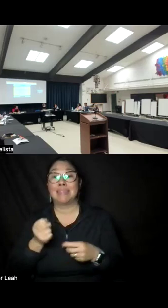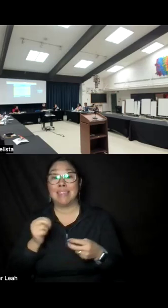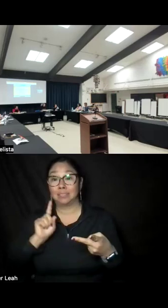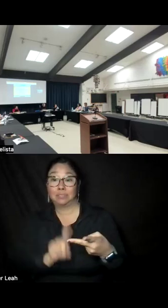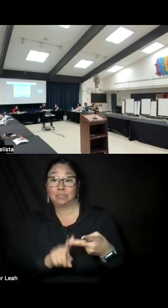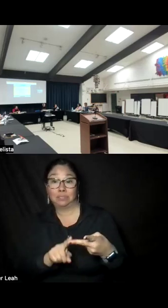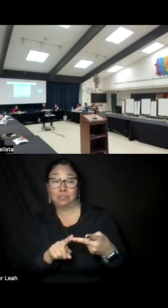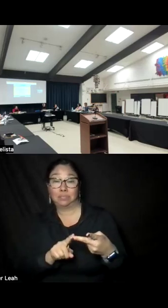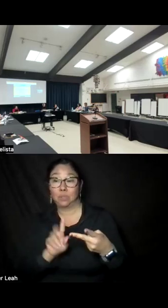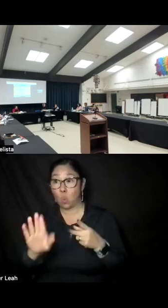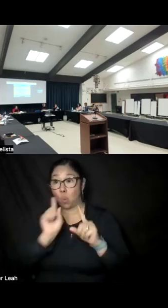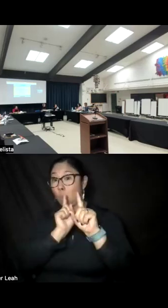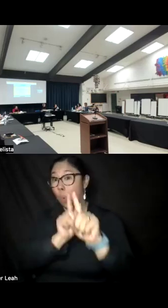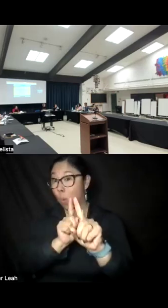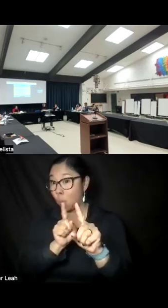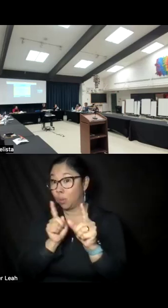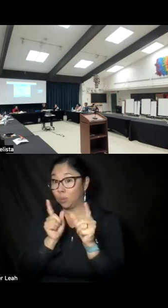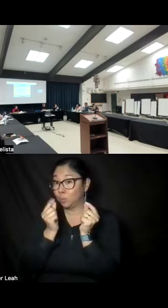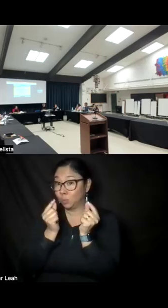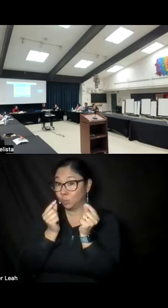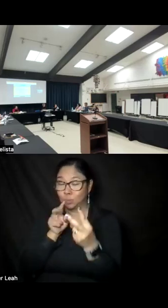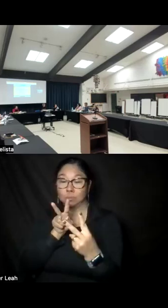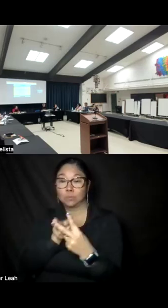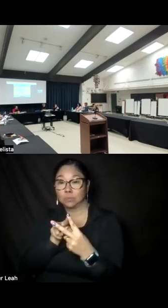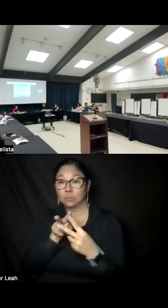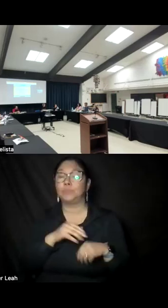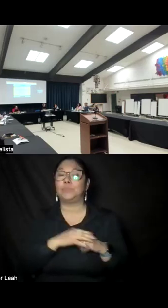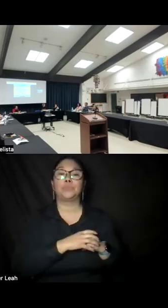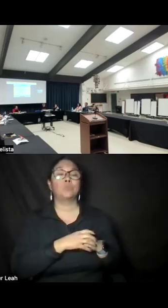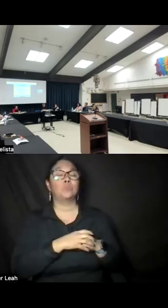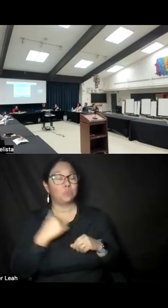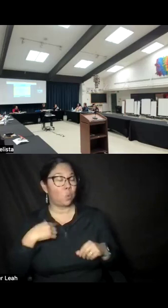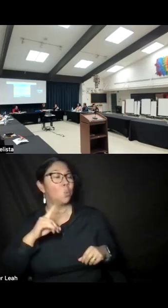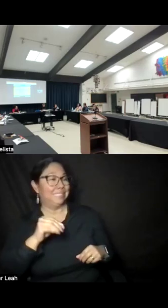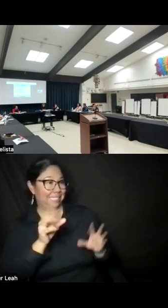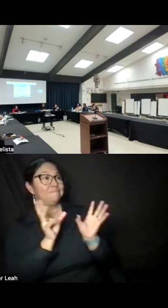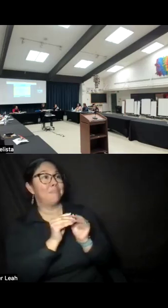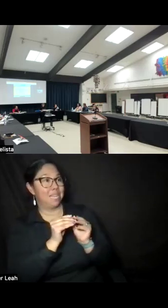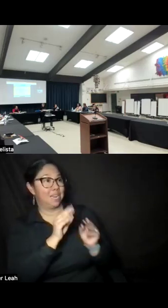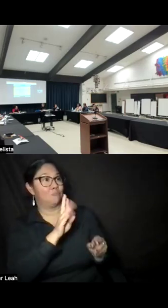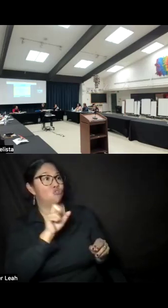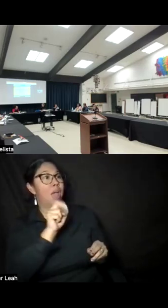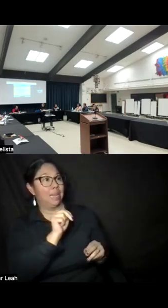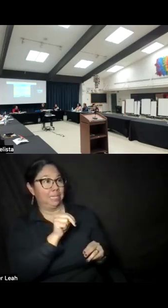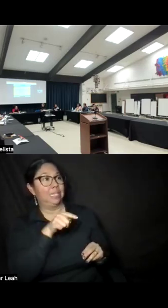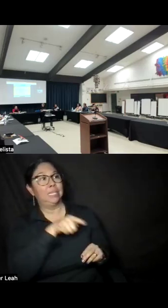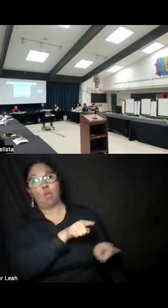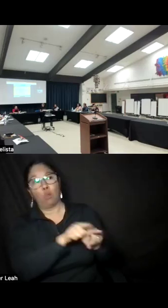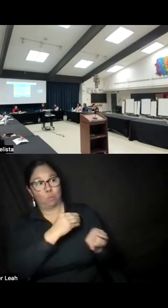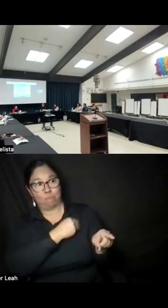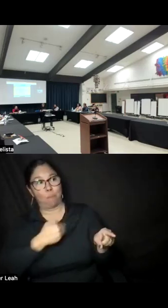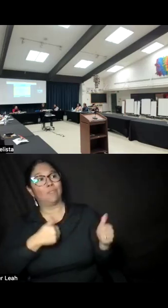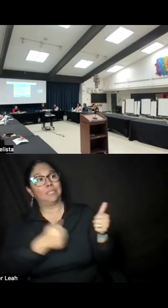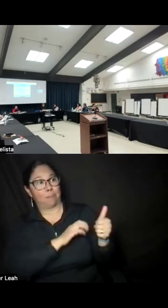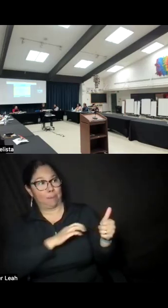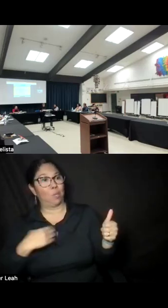you are headed. All right. So we did meet, Brian is also a member of the subcommittee. We were able to meet